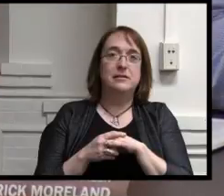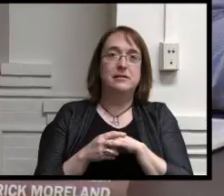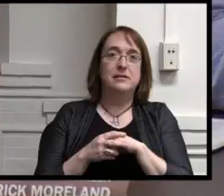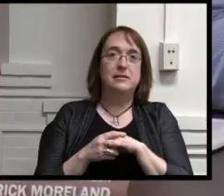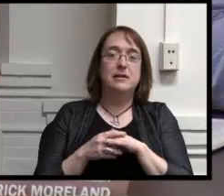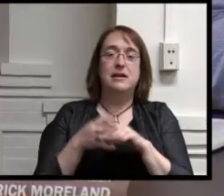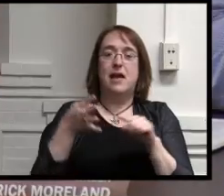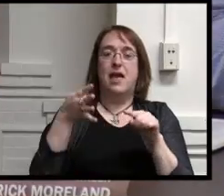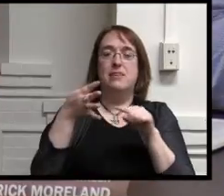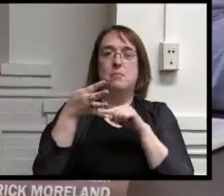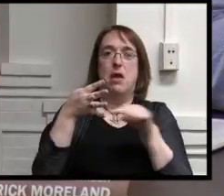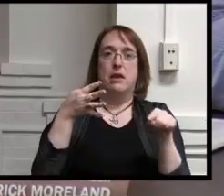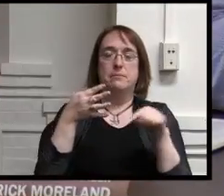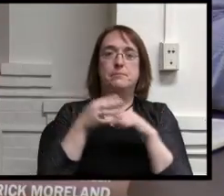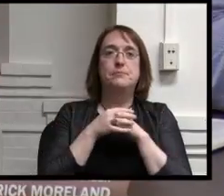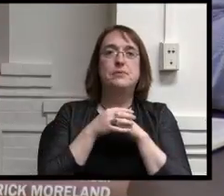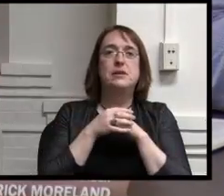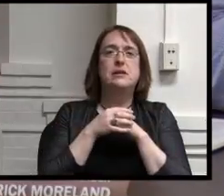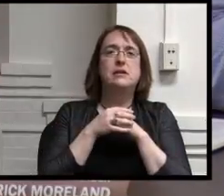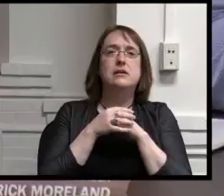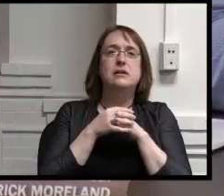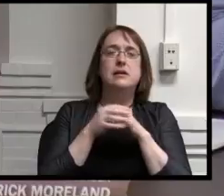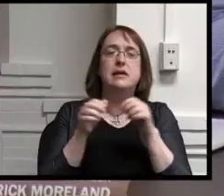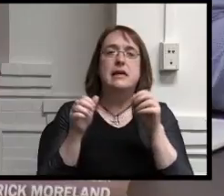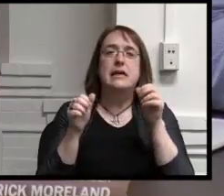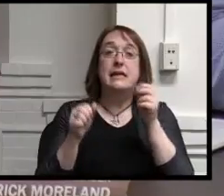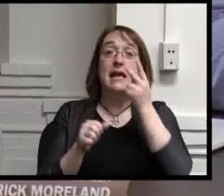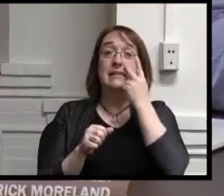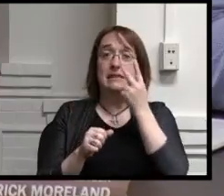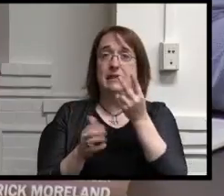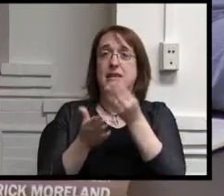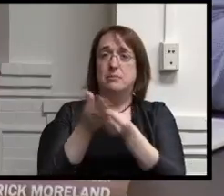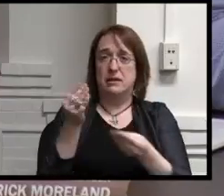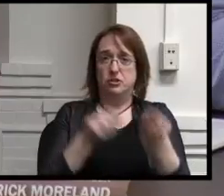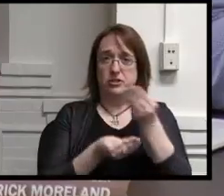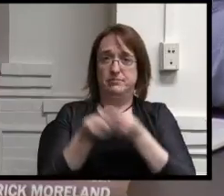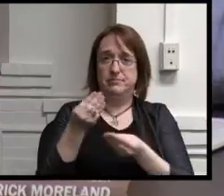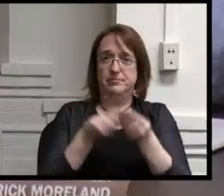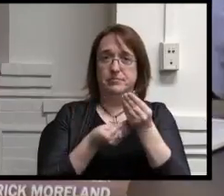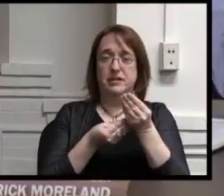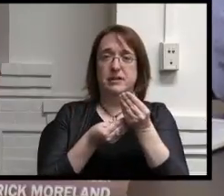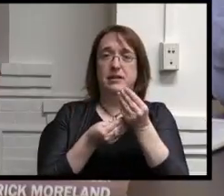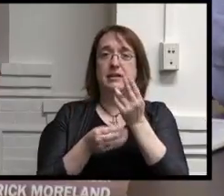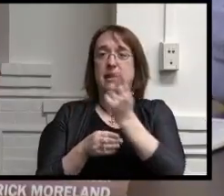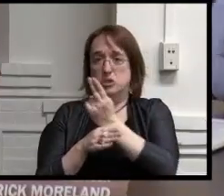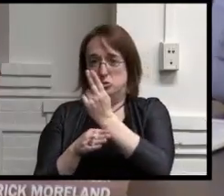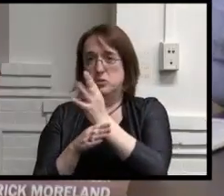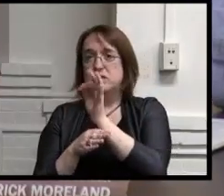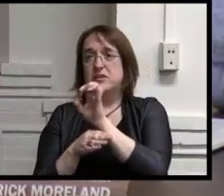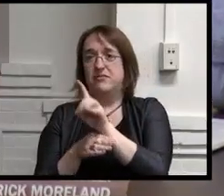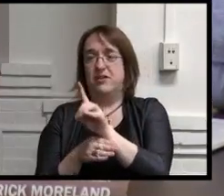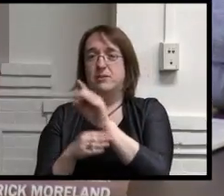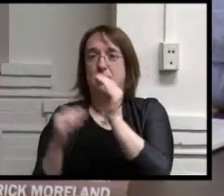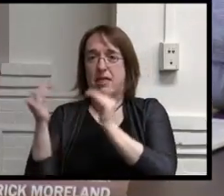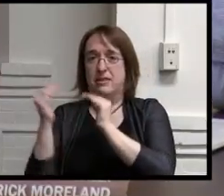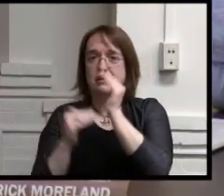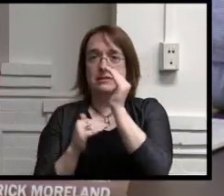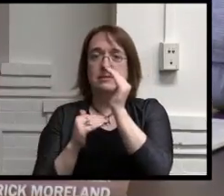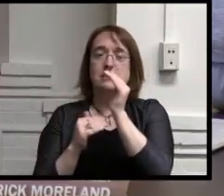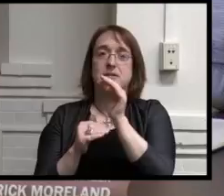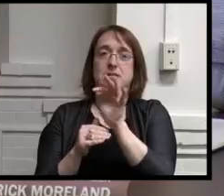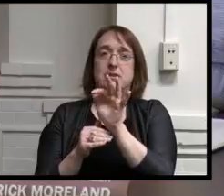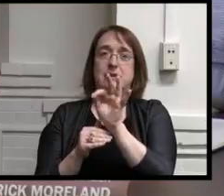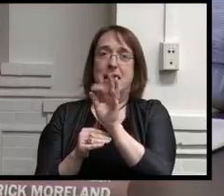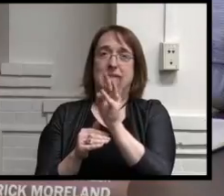The bottom line, you can see that we had a budget which was using fund balance of